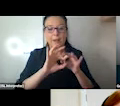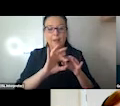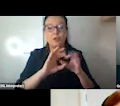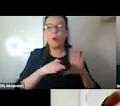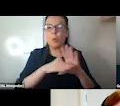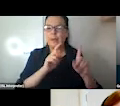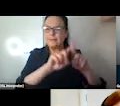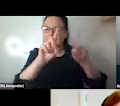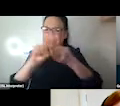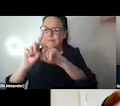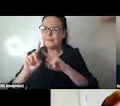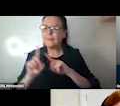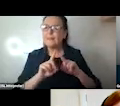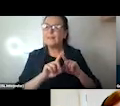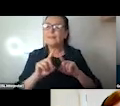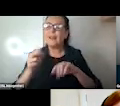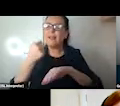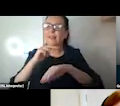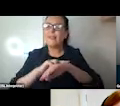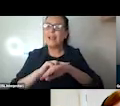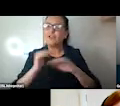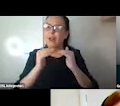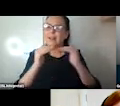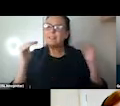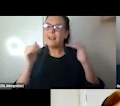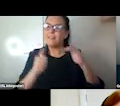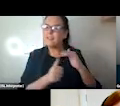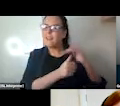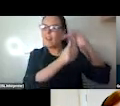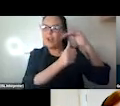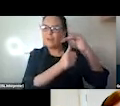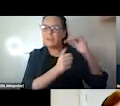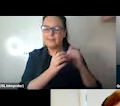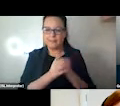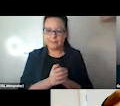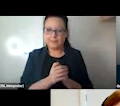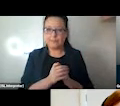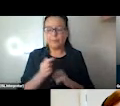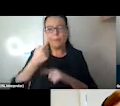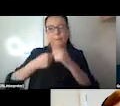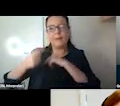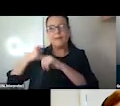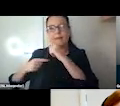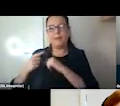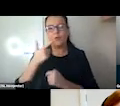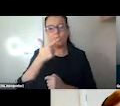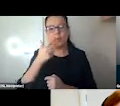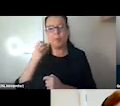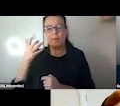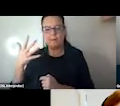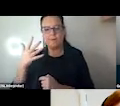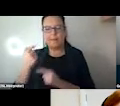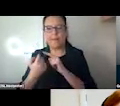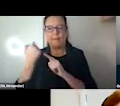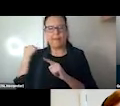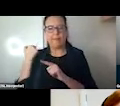Standards Authority going back from about 2005,